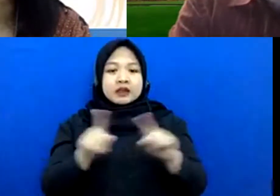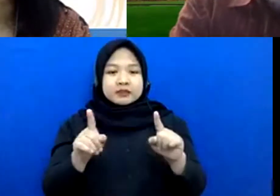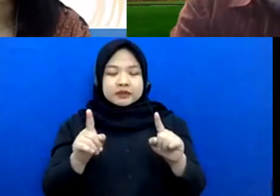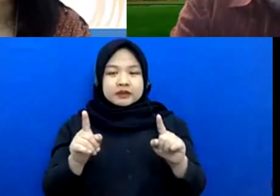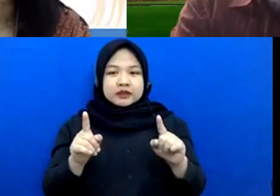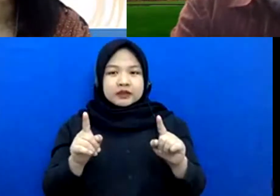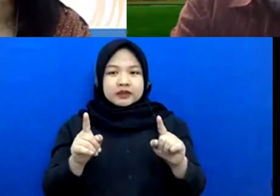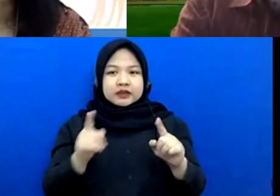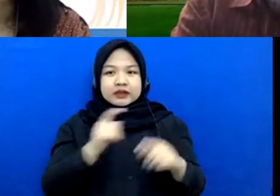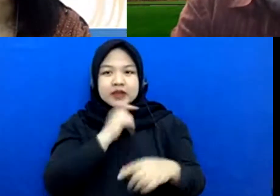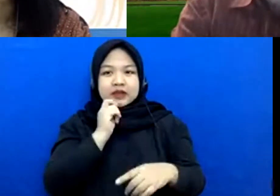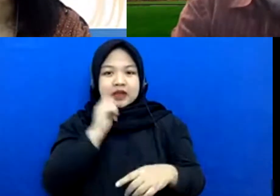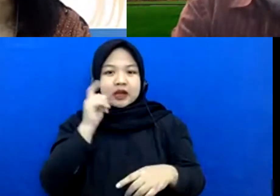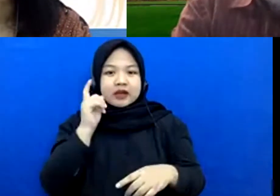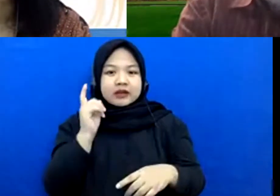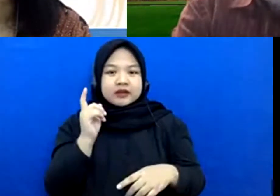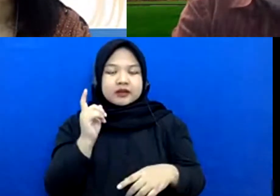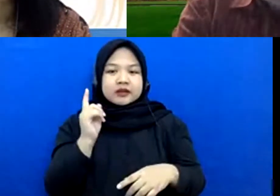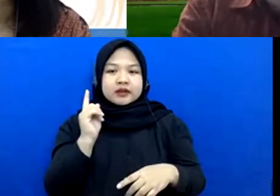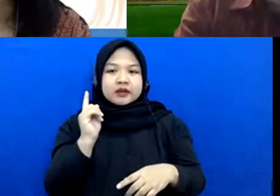that is a bold